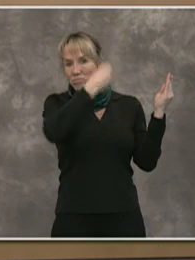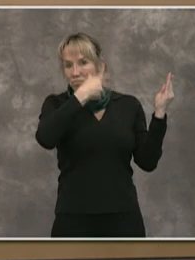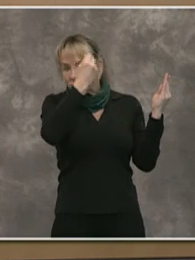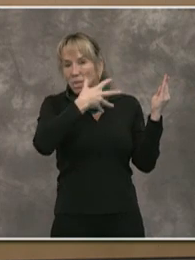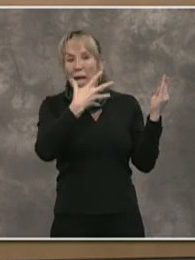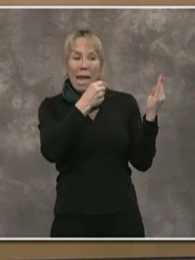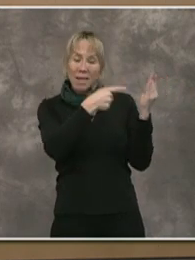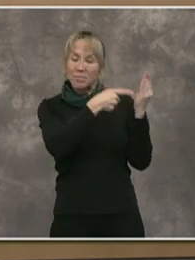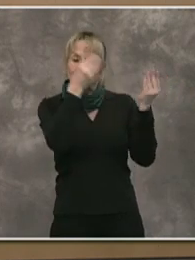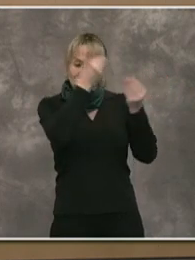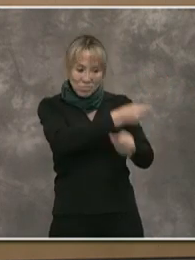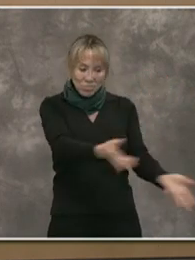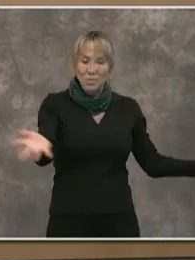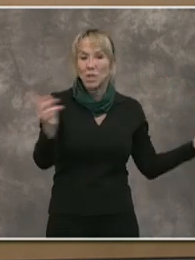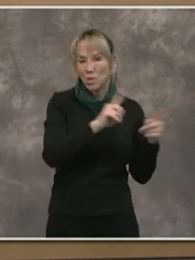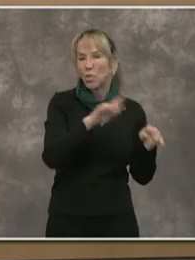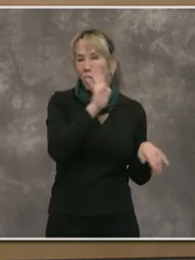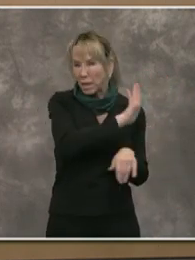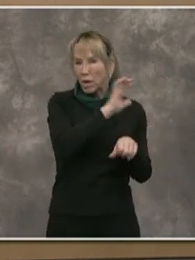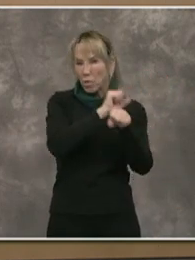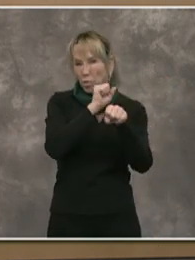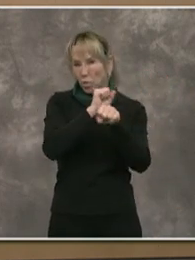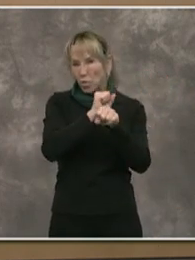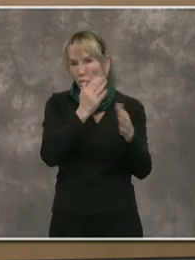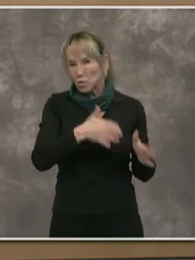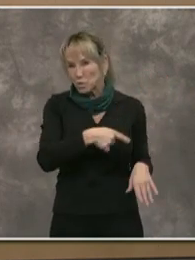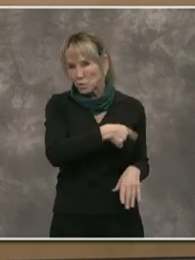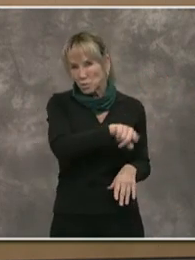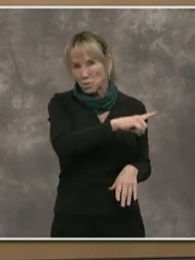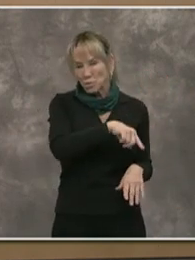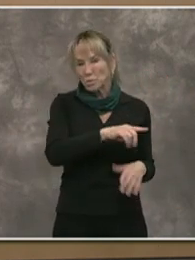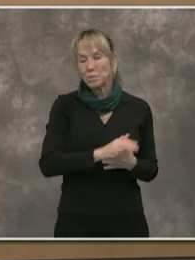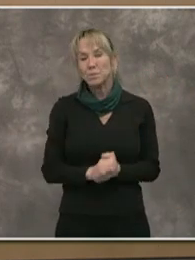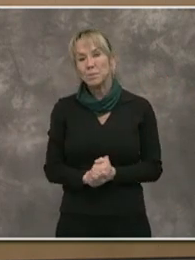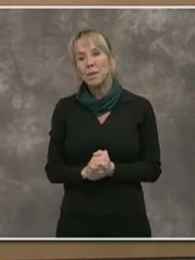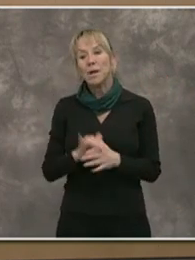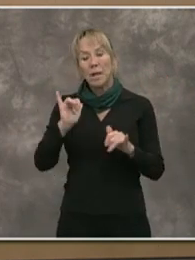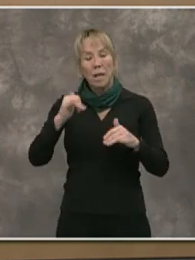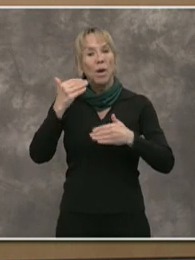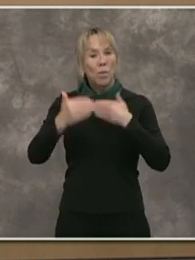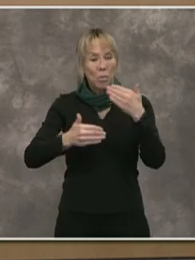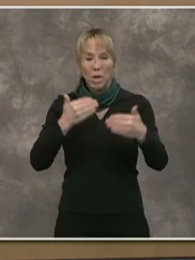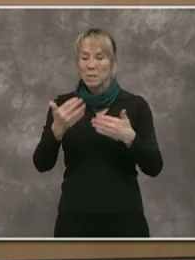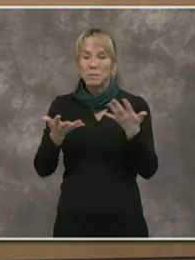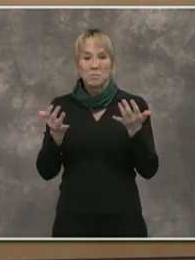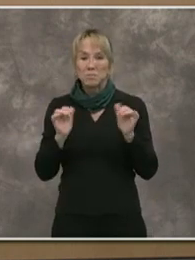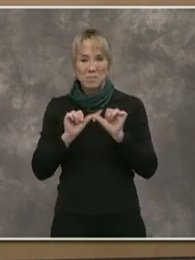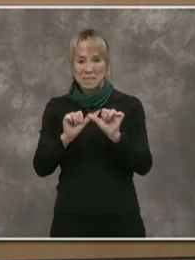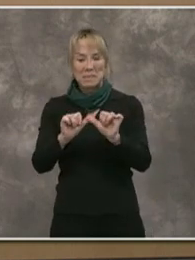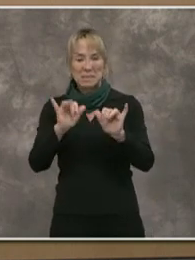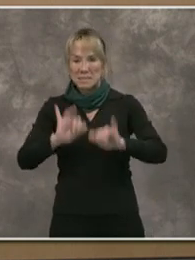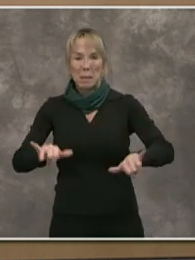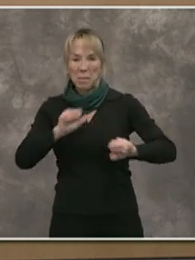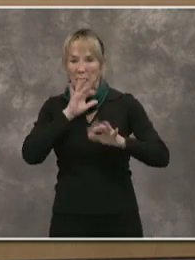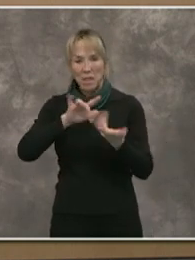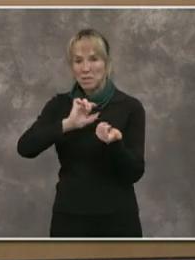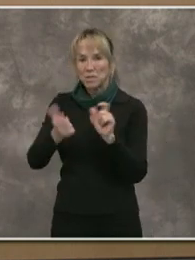to the rest of their workforce. So that process continues, and it has not changed.